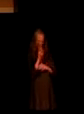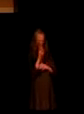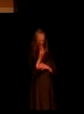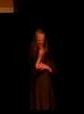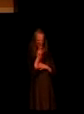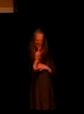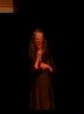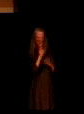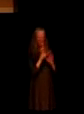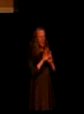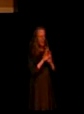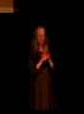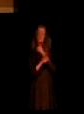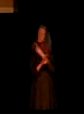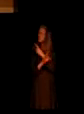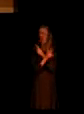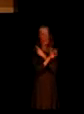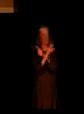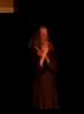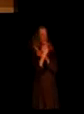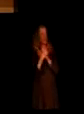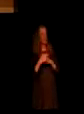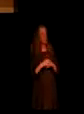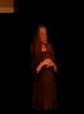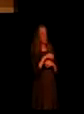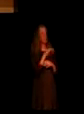been 1982, I think.